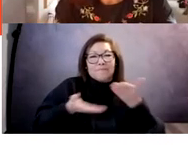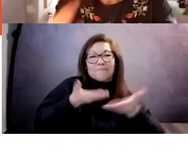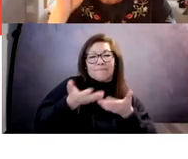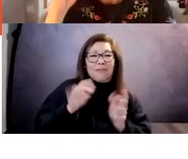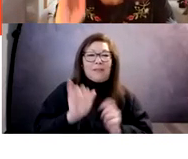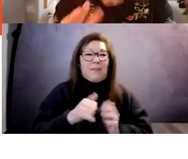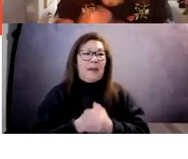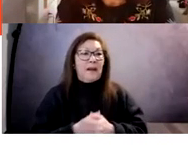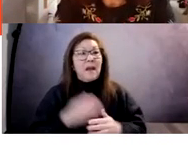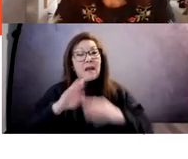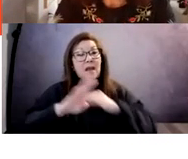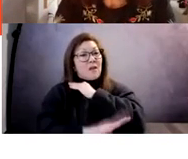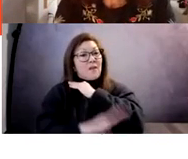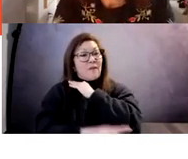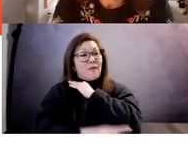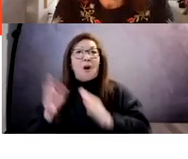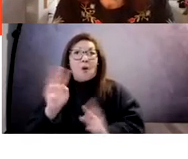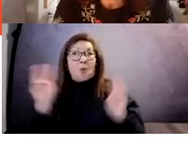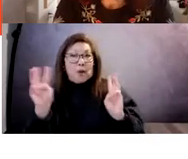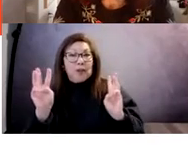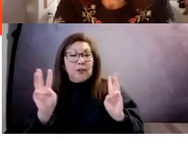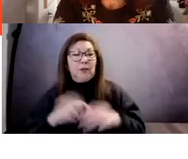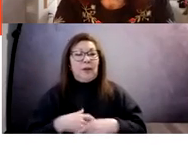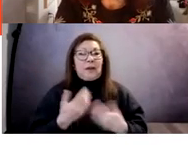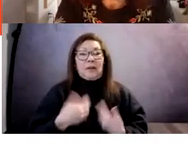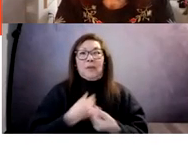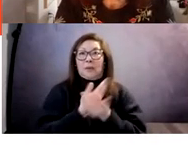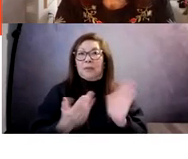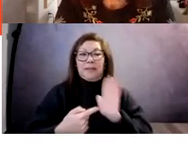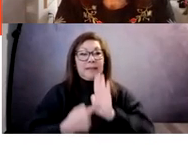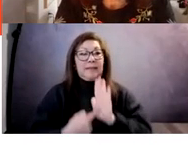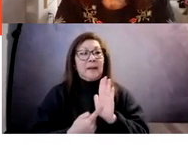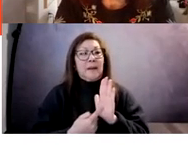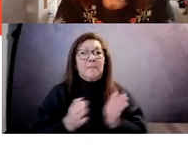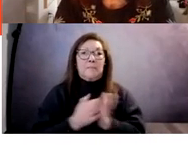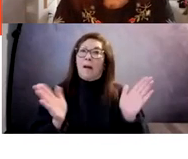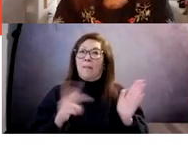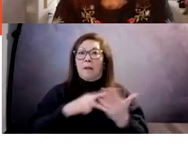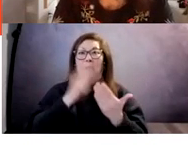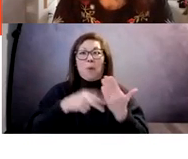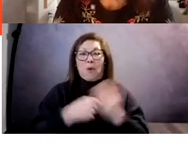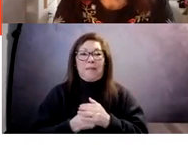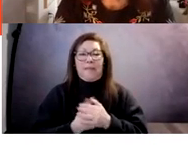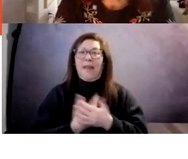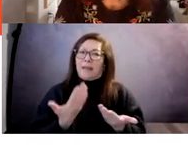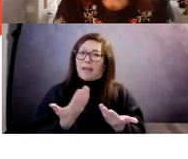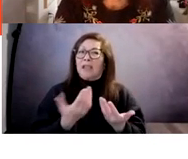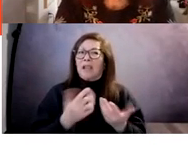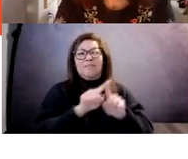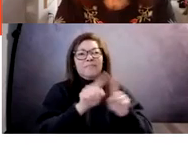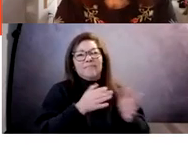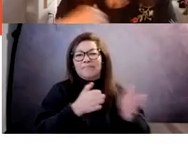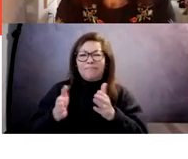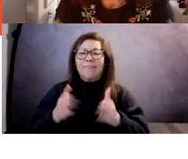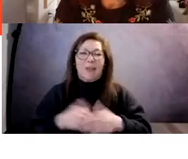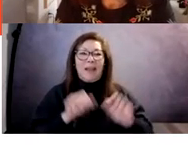in the fall, winter, we will present some form of public program. And like I said, that can take many forms. It can